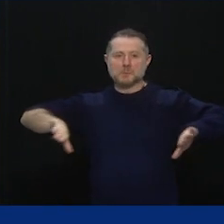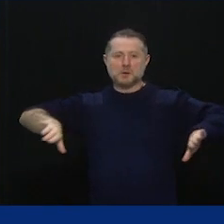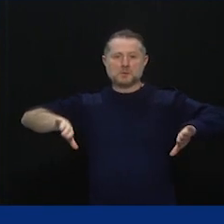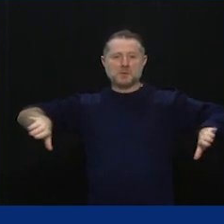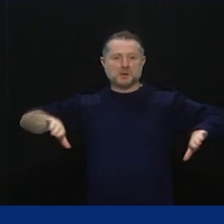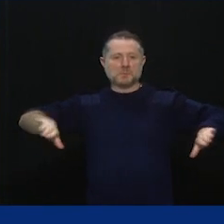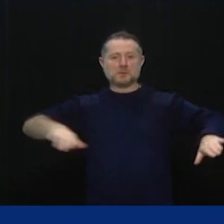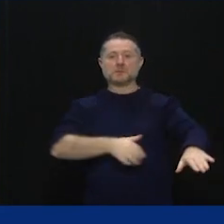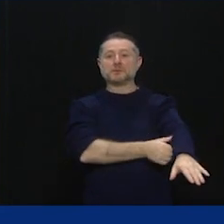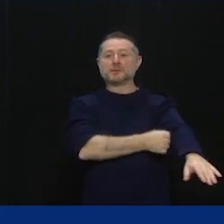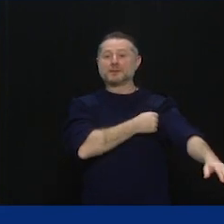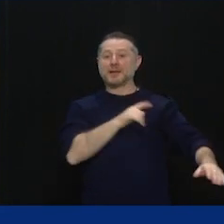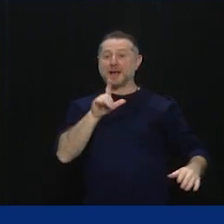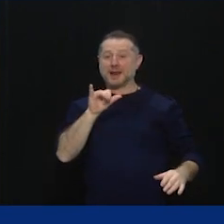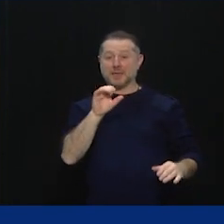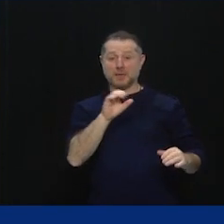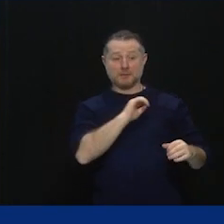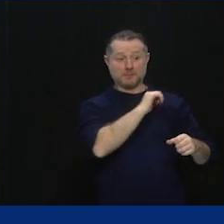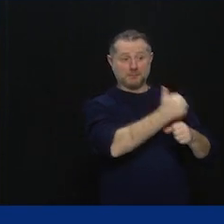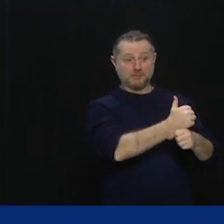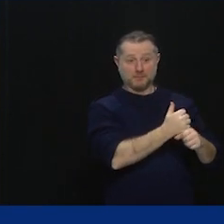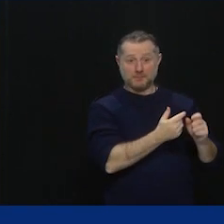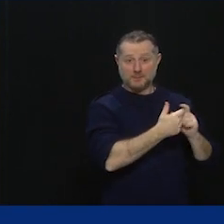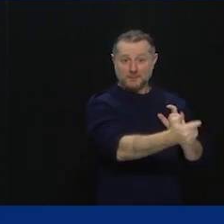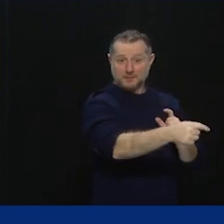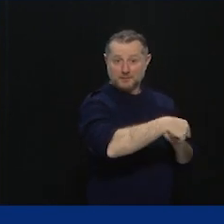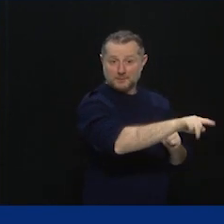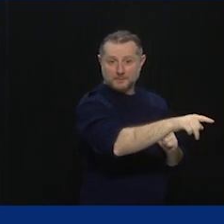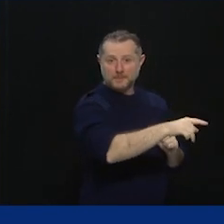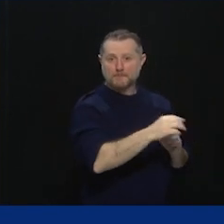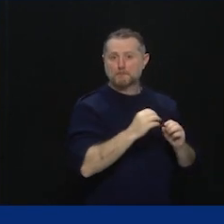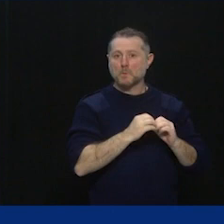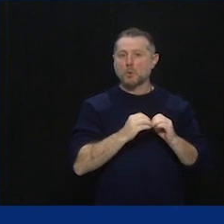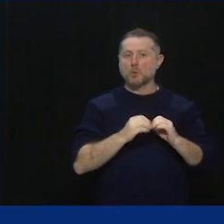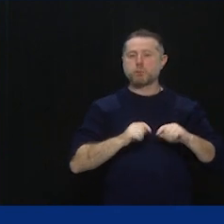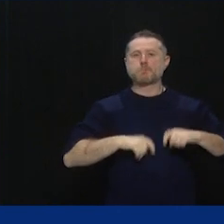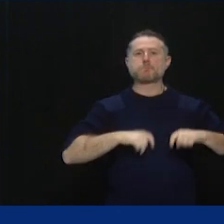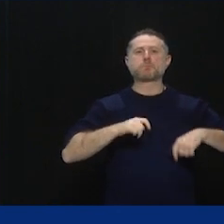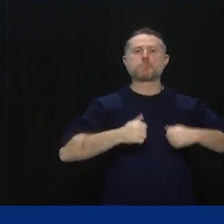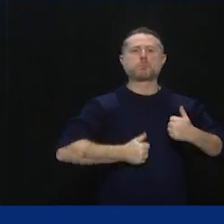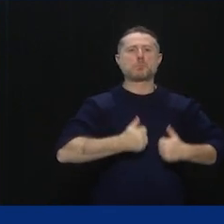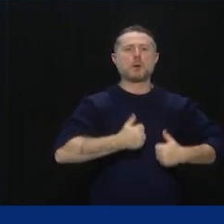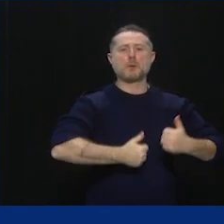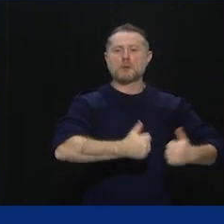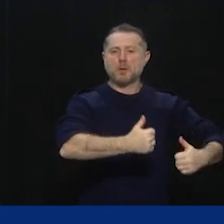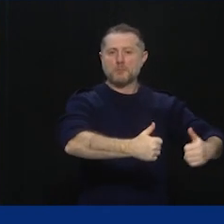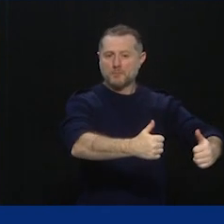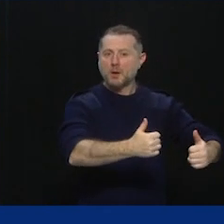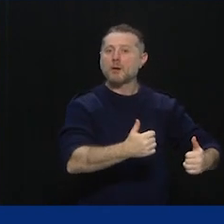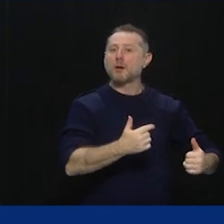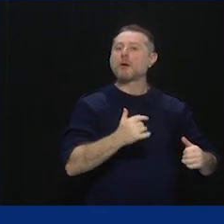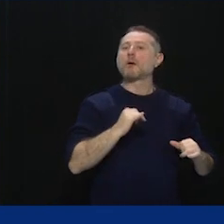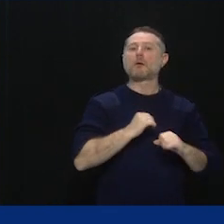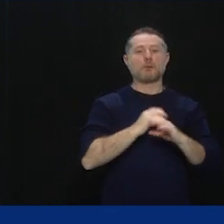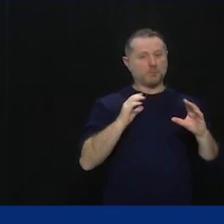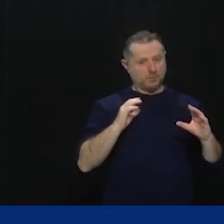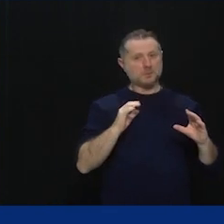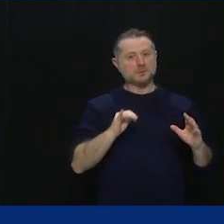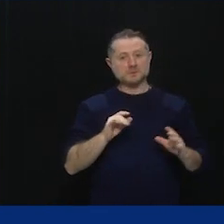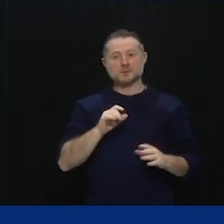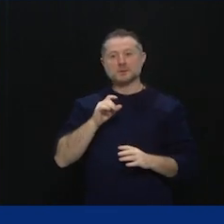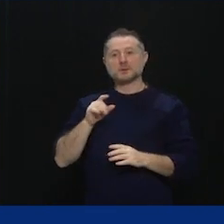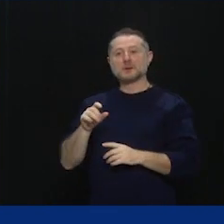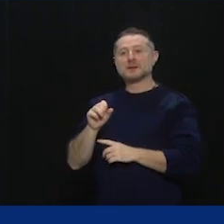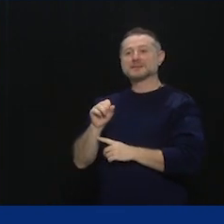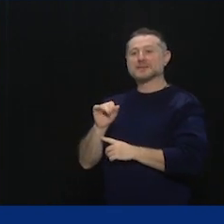it, and we had very Euclidean view of what suburbia should look like. And we had single-family homes,